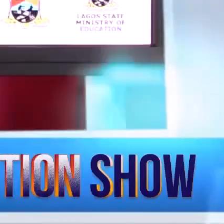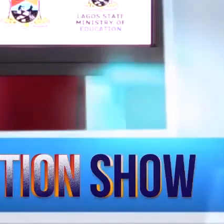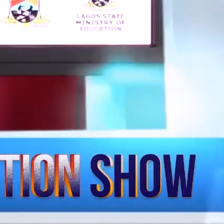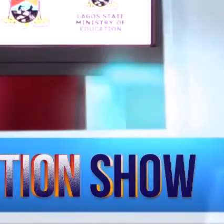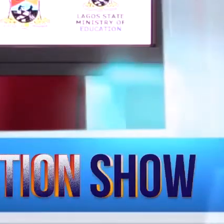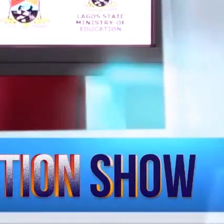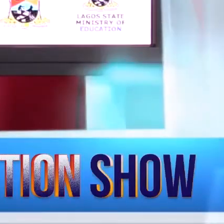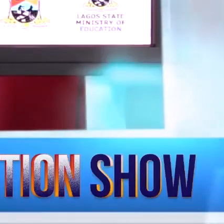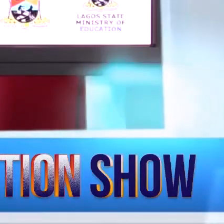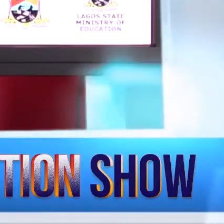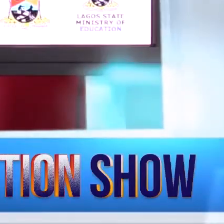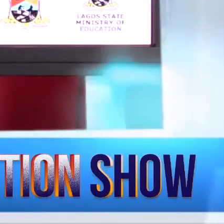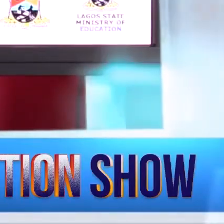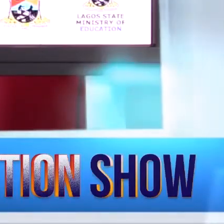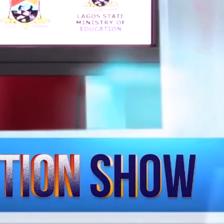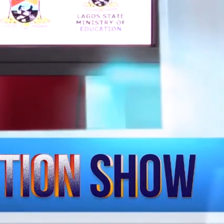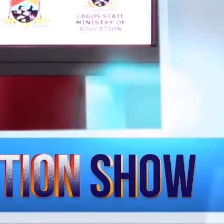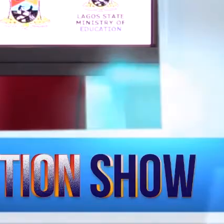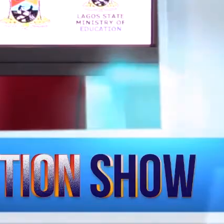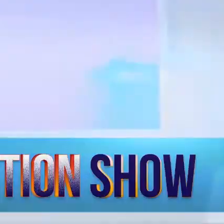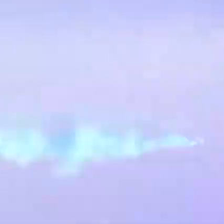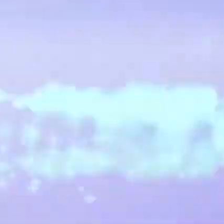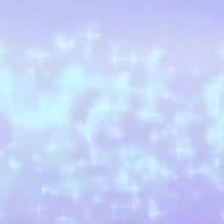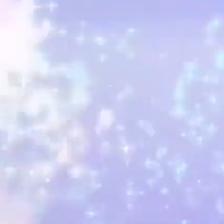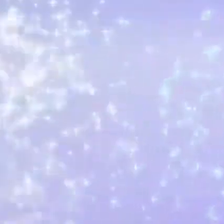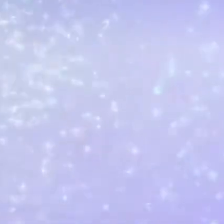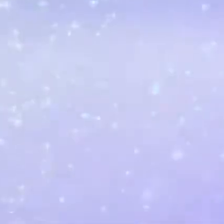Sit down, relax, and enjoy the show. Thank you.